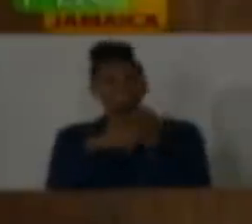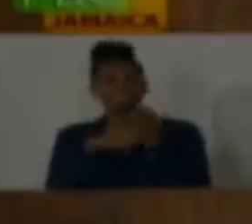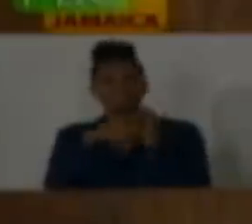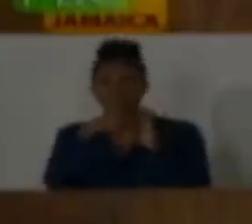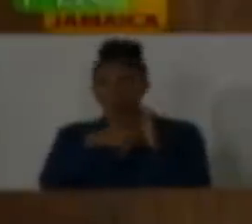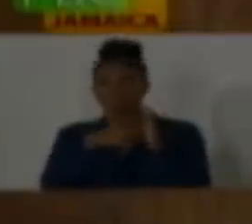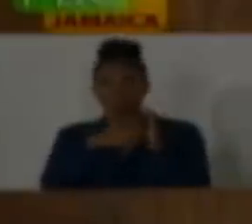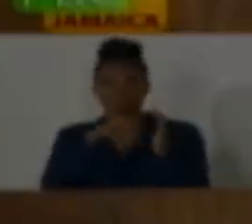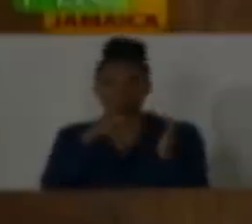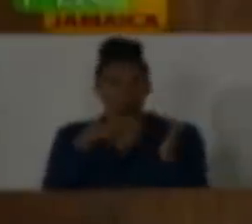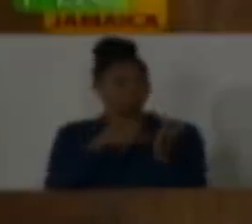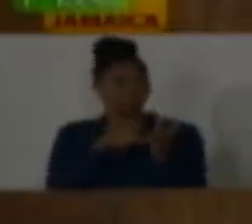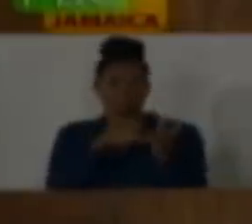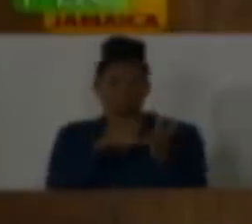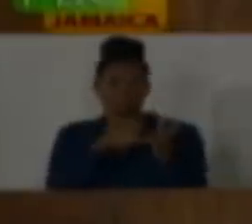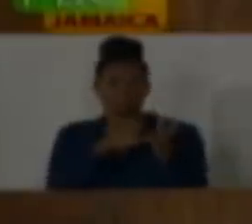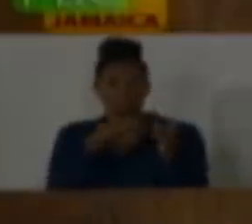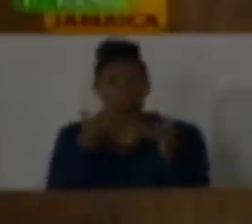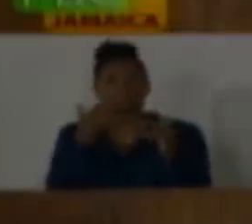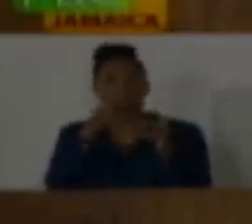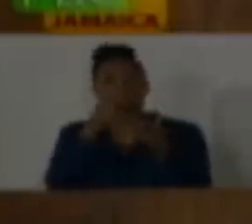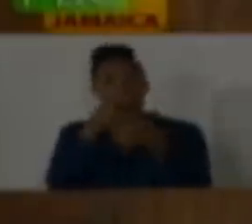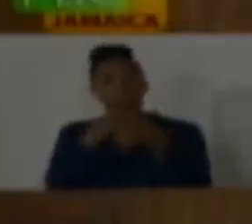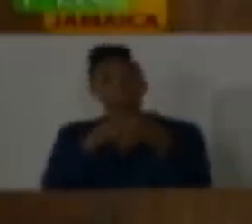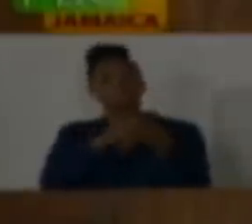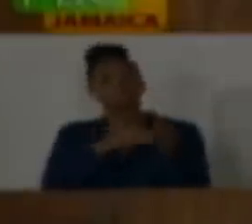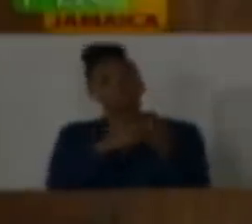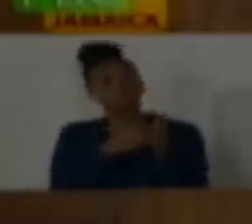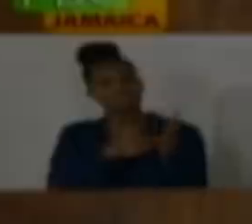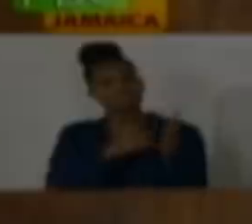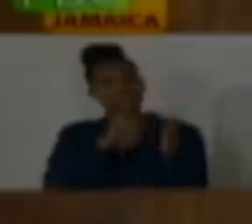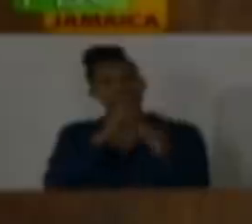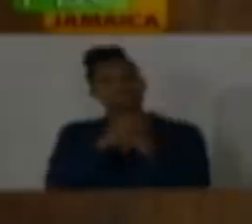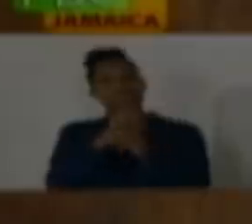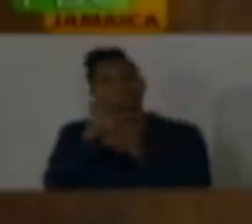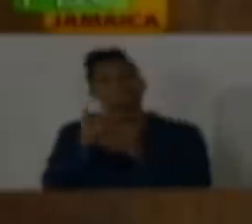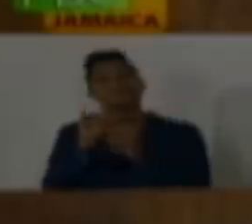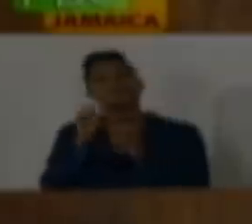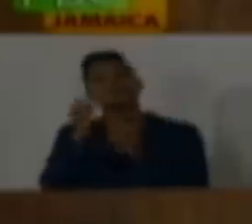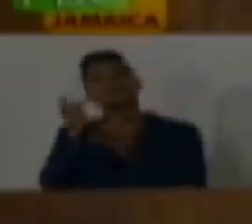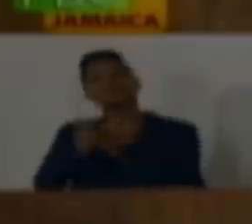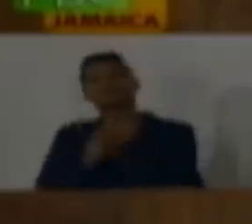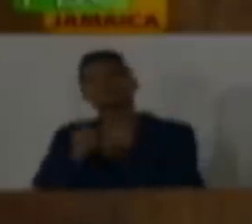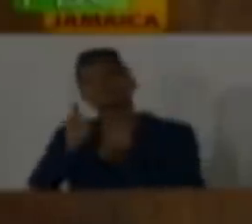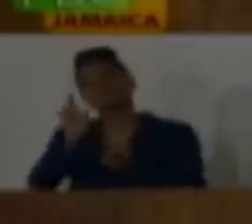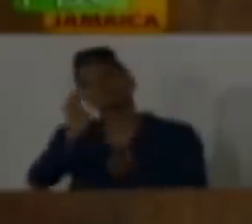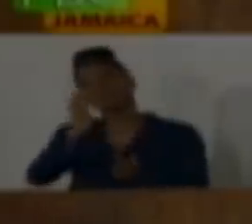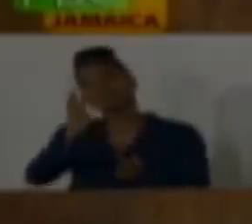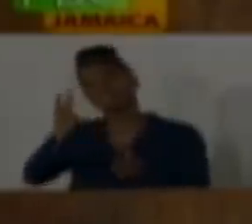contained. The third schedule is created by Section 46 of the Act.